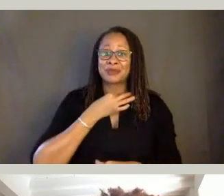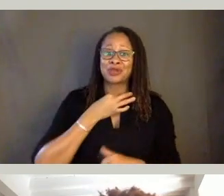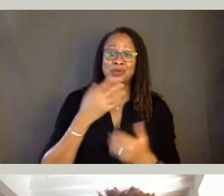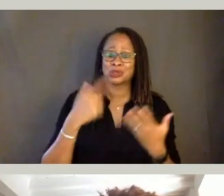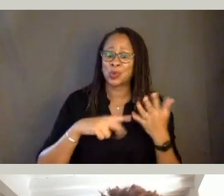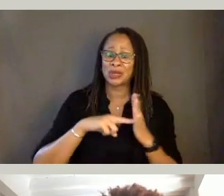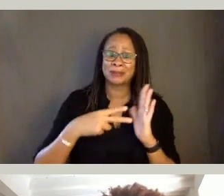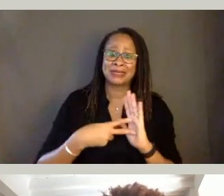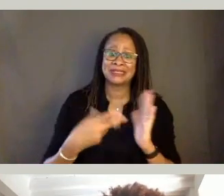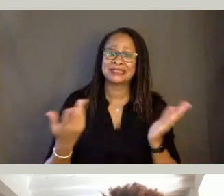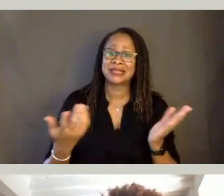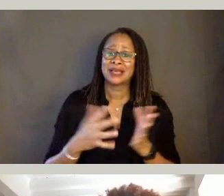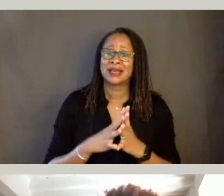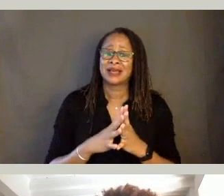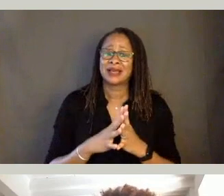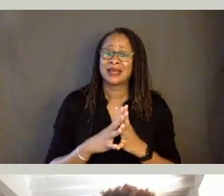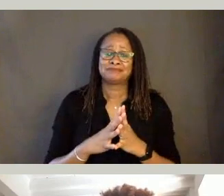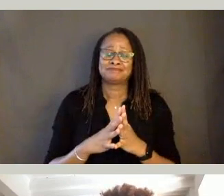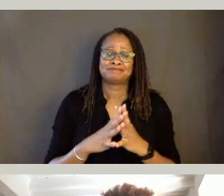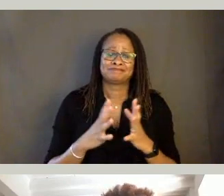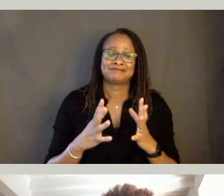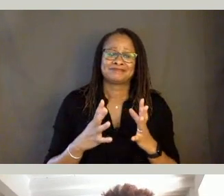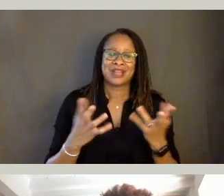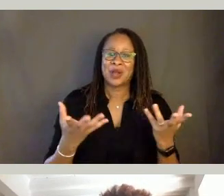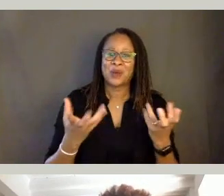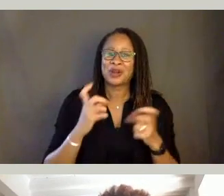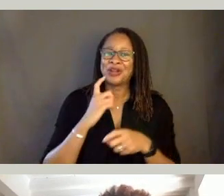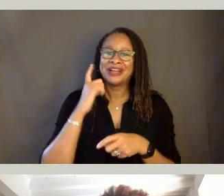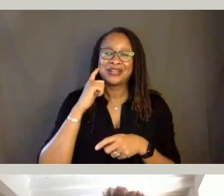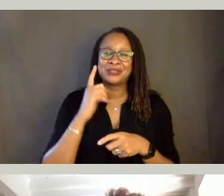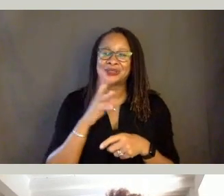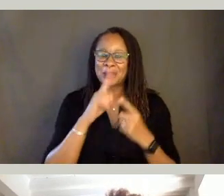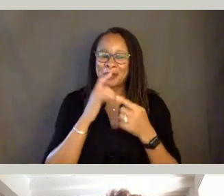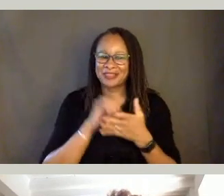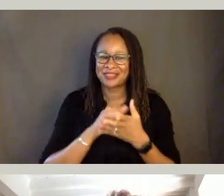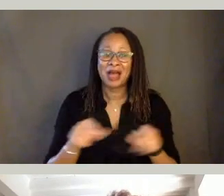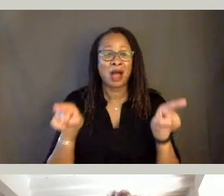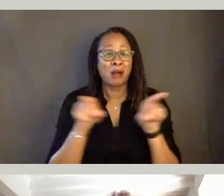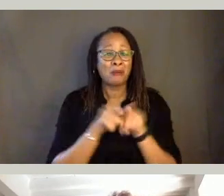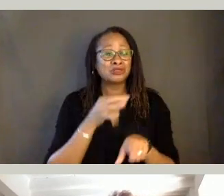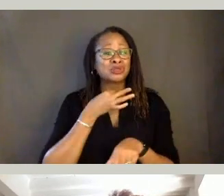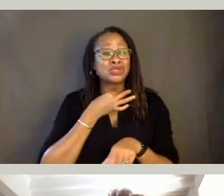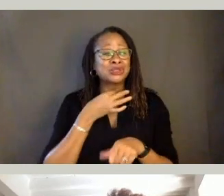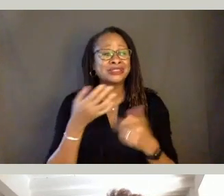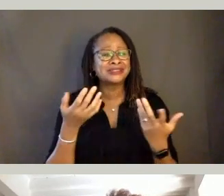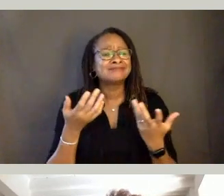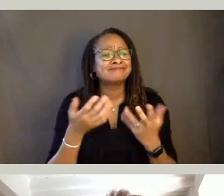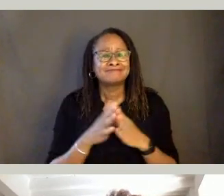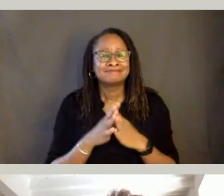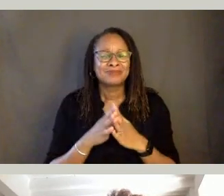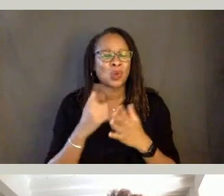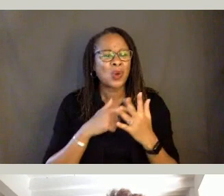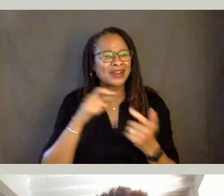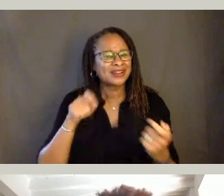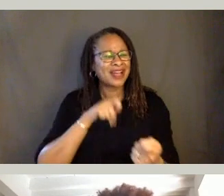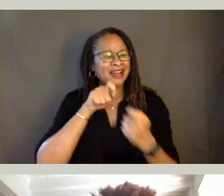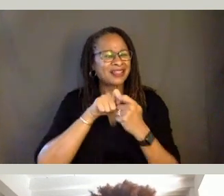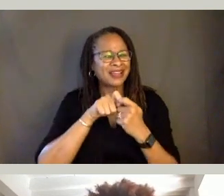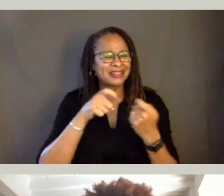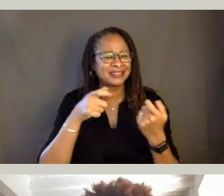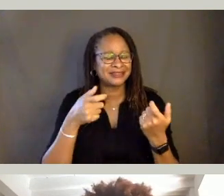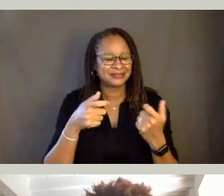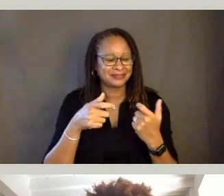that means. I'd just like to hear you talk about that. And I also am curious about what exactly is